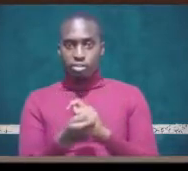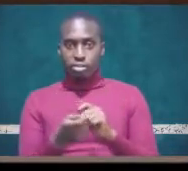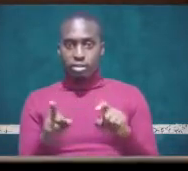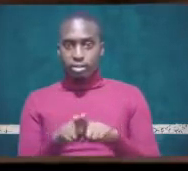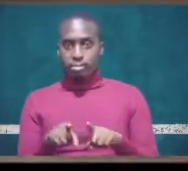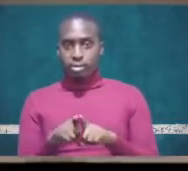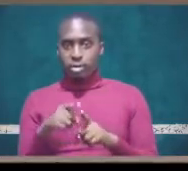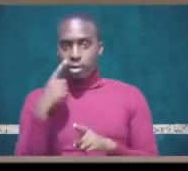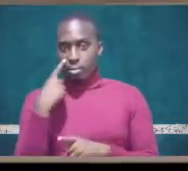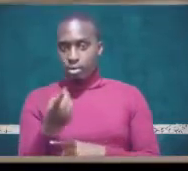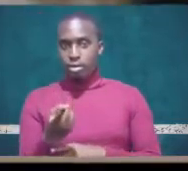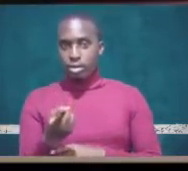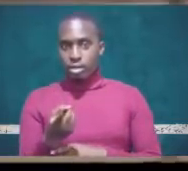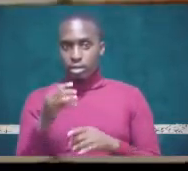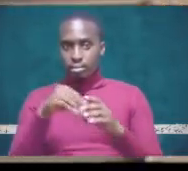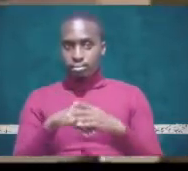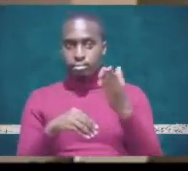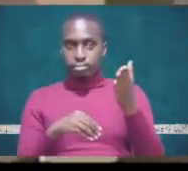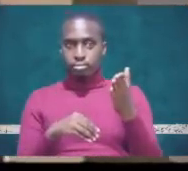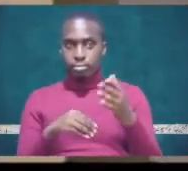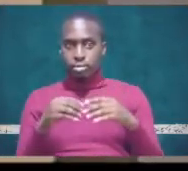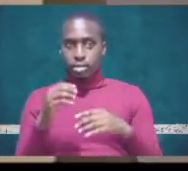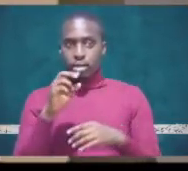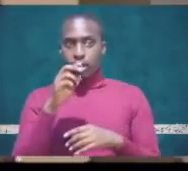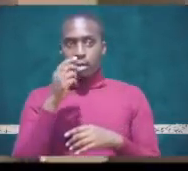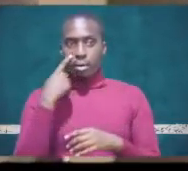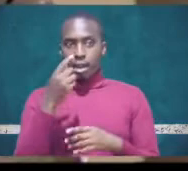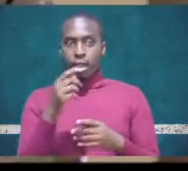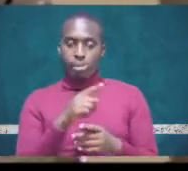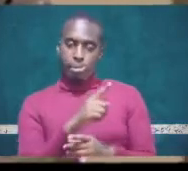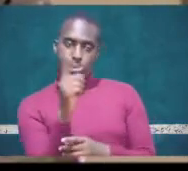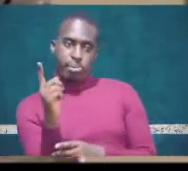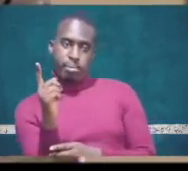of the needle that you have into this voltmeter. And this